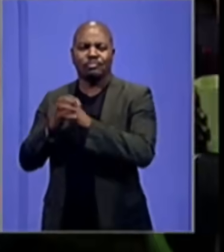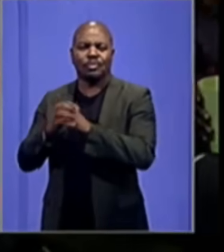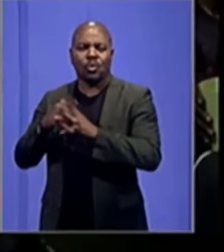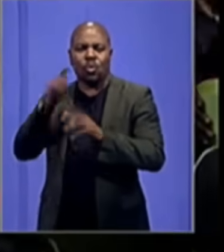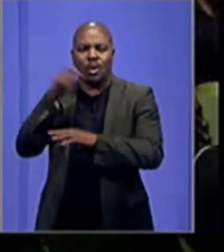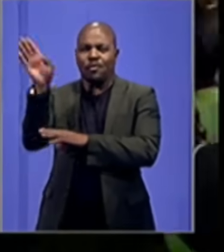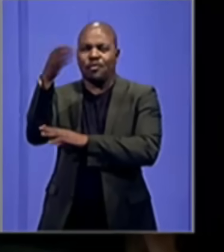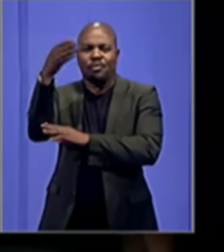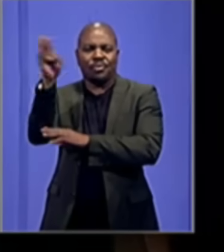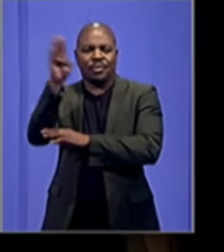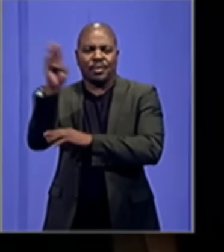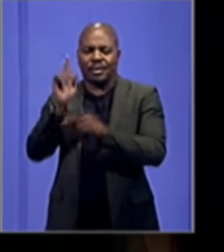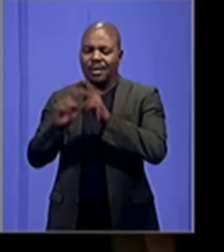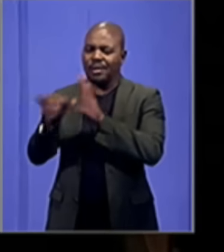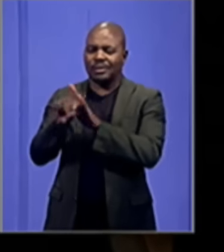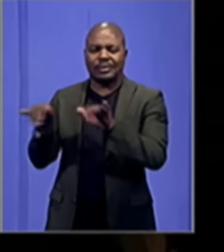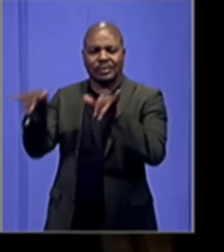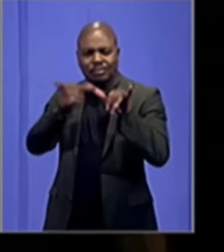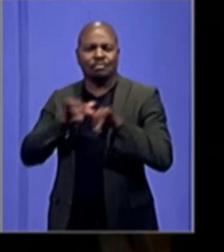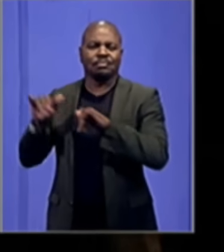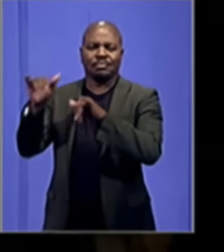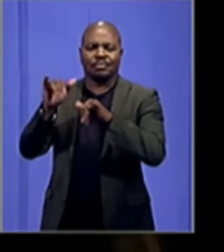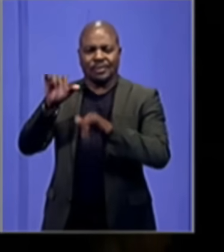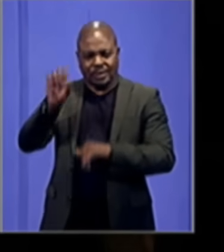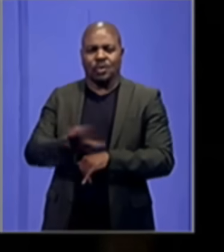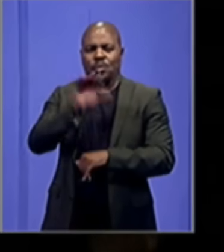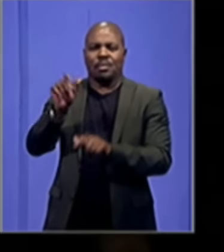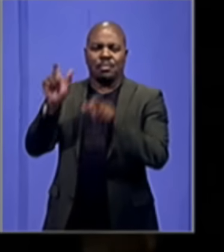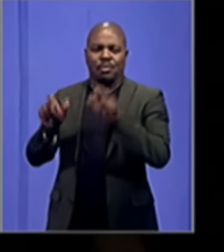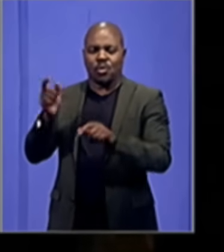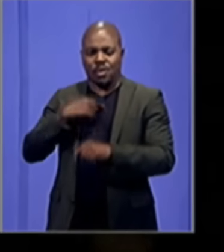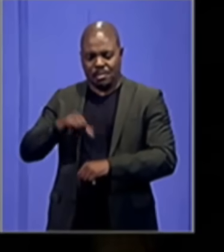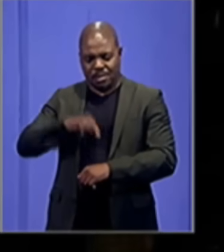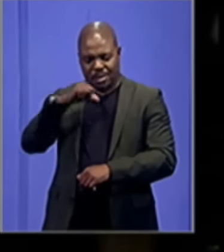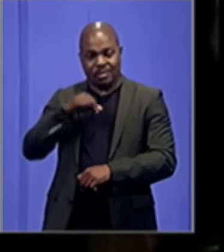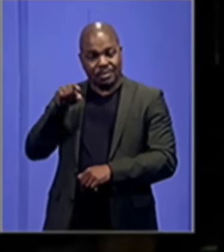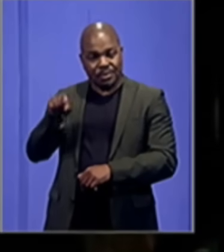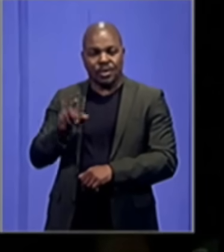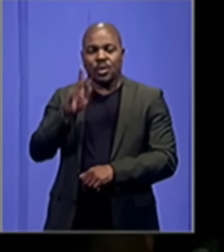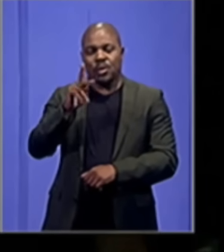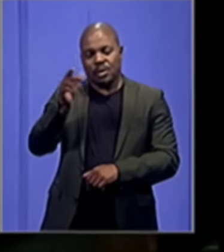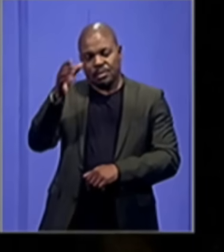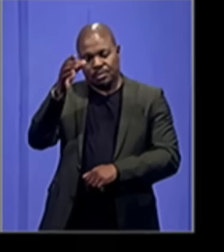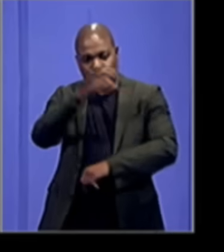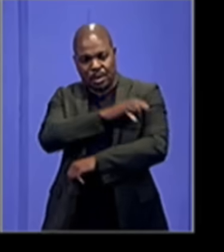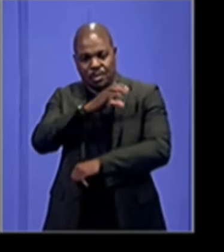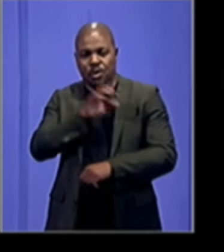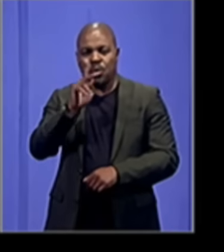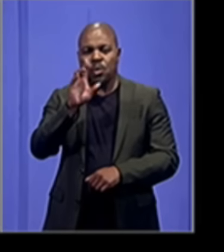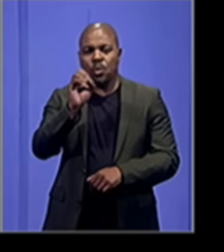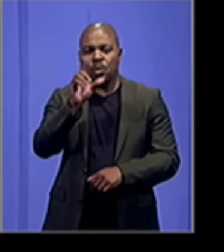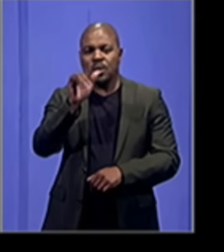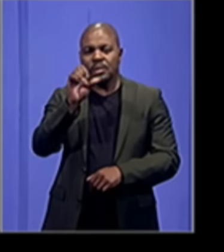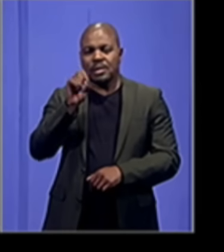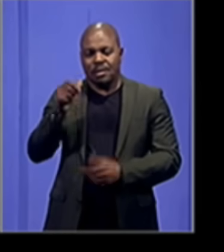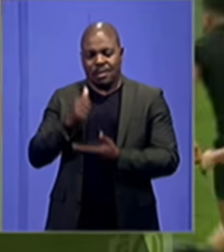flag, a single identity of being a South African. We are proud of the leadership of Captain Siya Kolisi, who led the